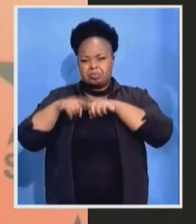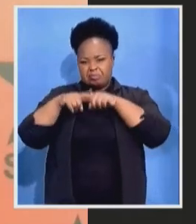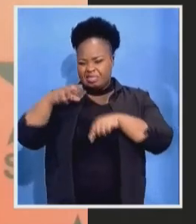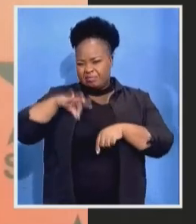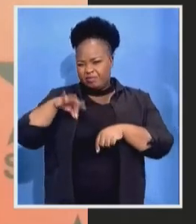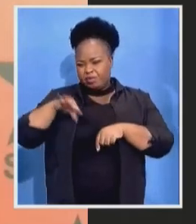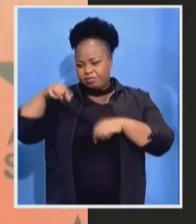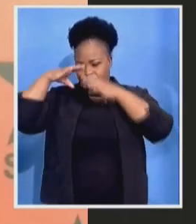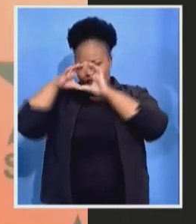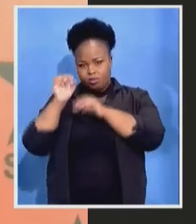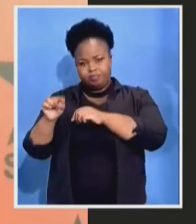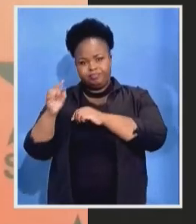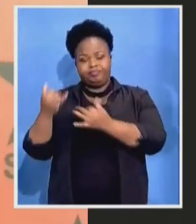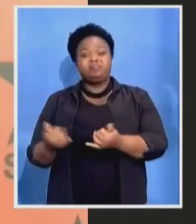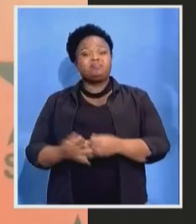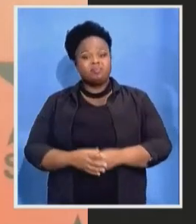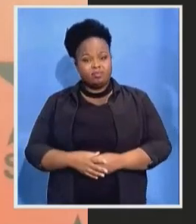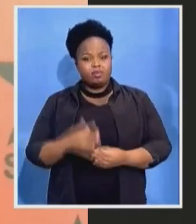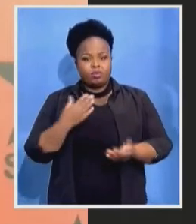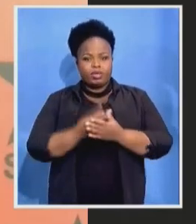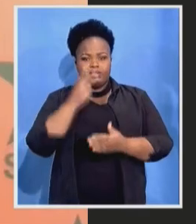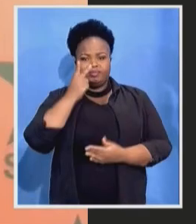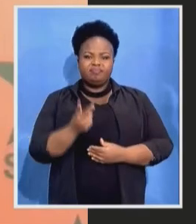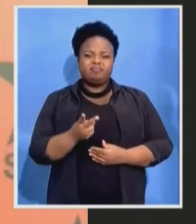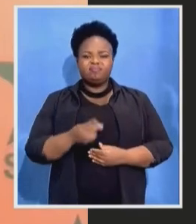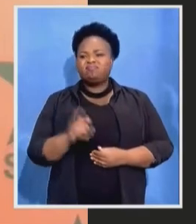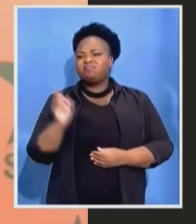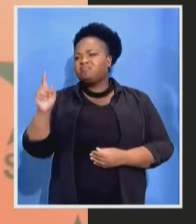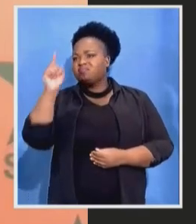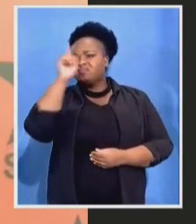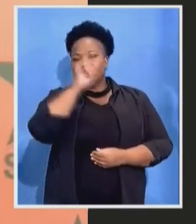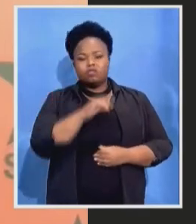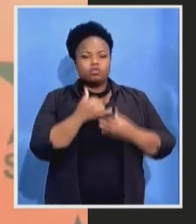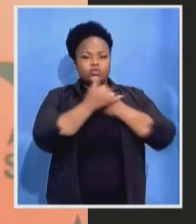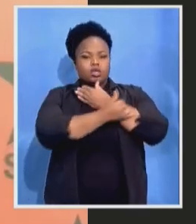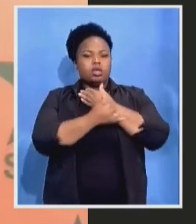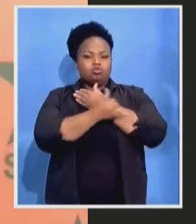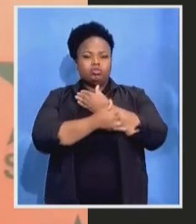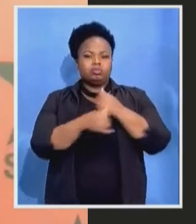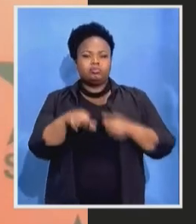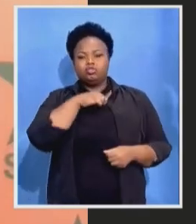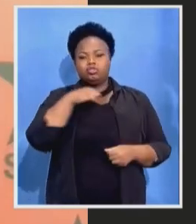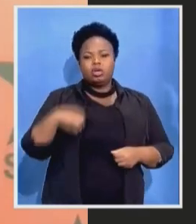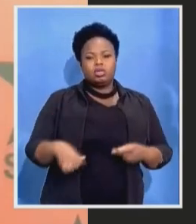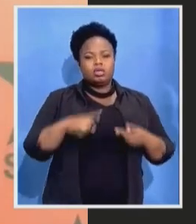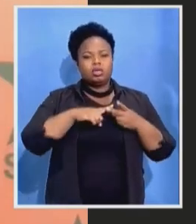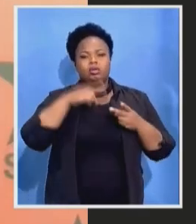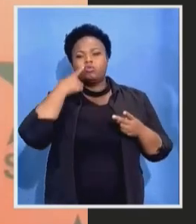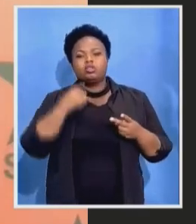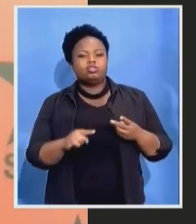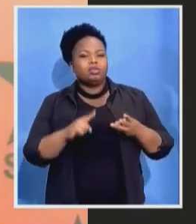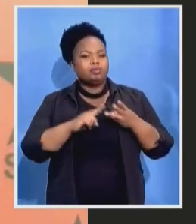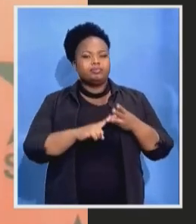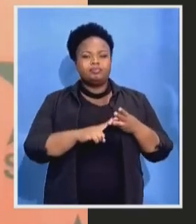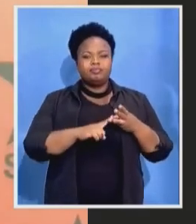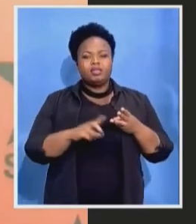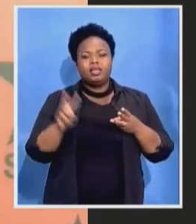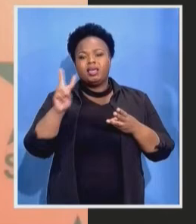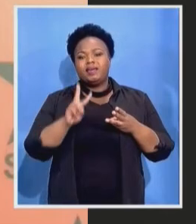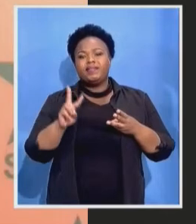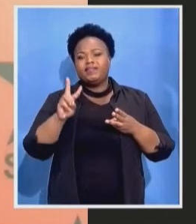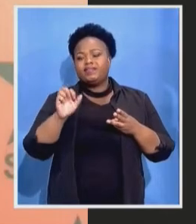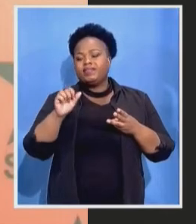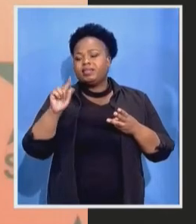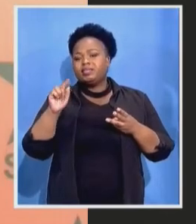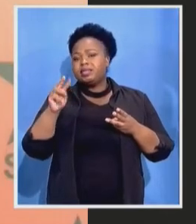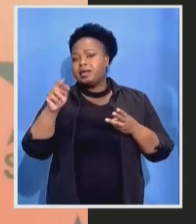between some of those countries, whether it's China, Russia, even Vietnam. The Vietnamese are the ones that we haven't